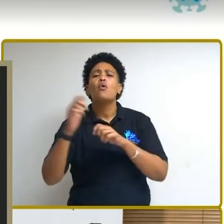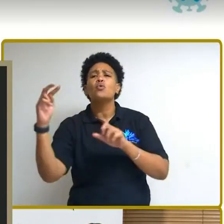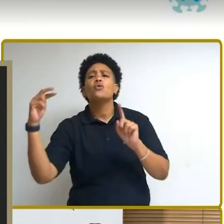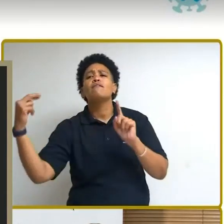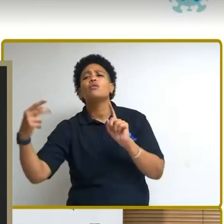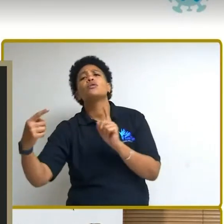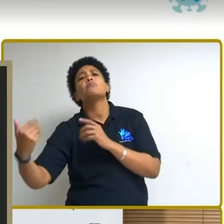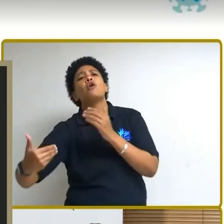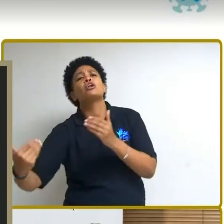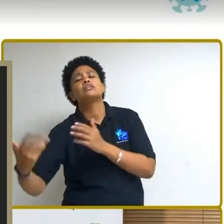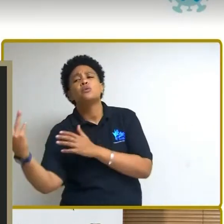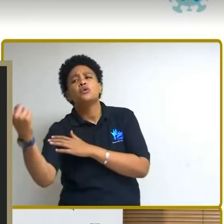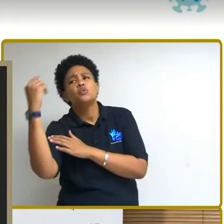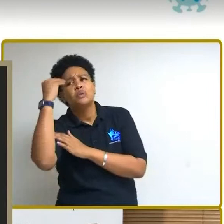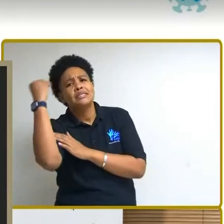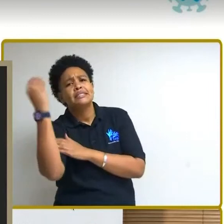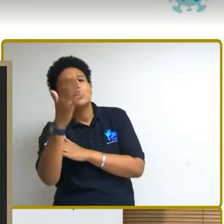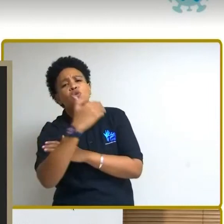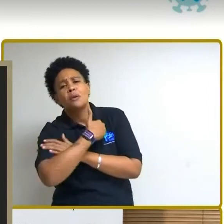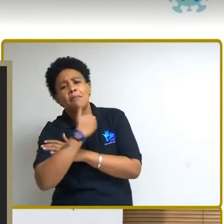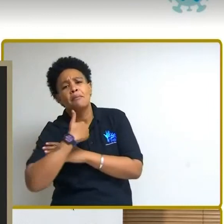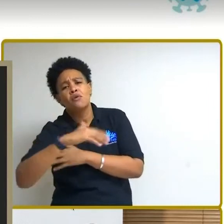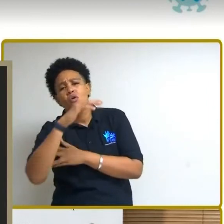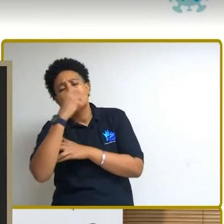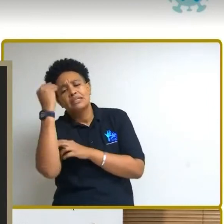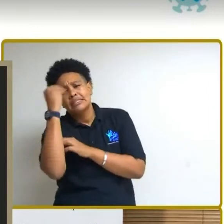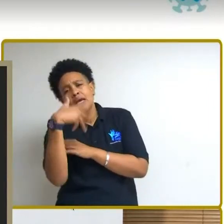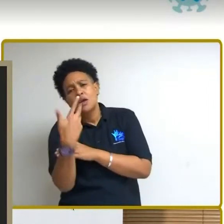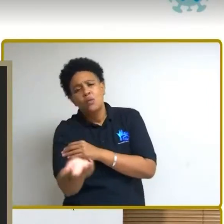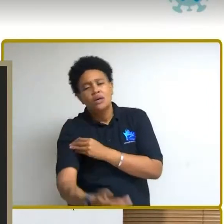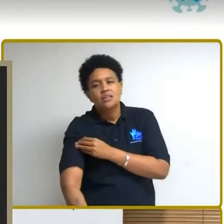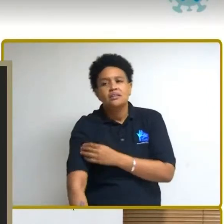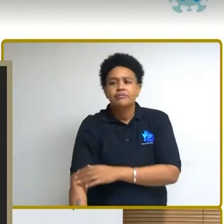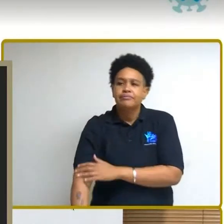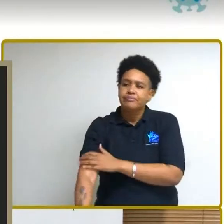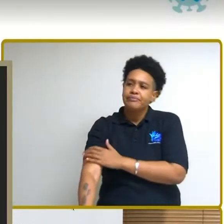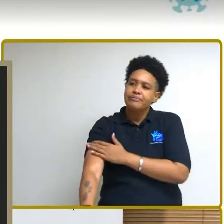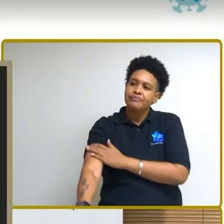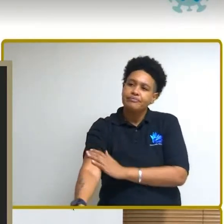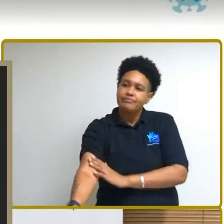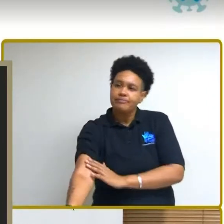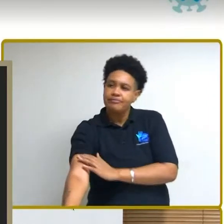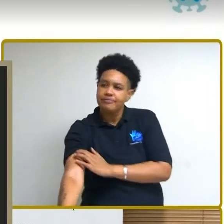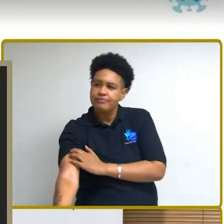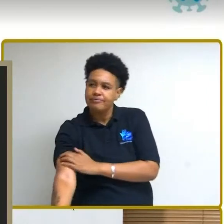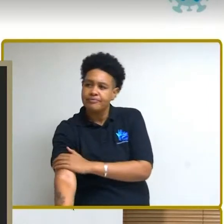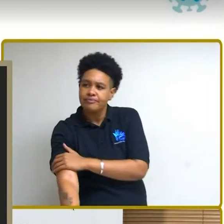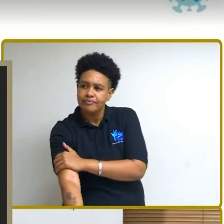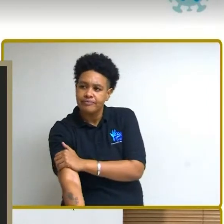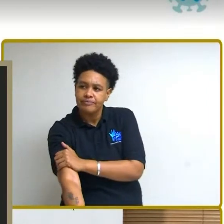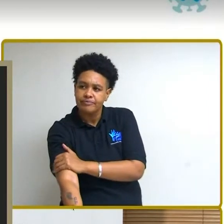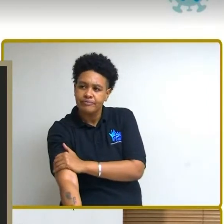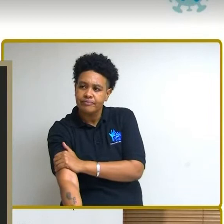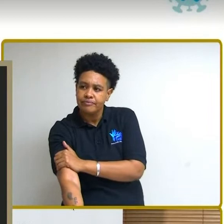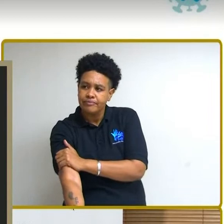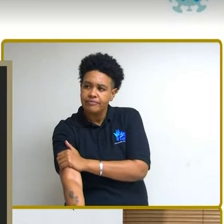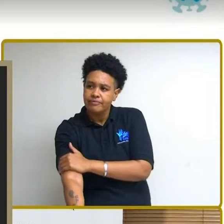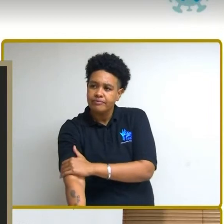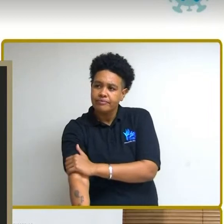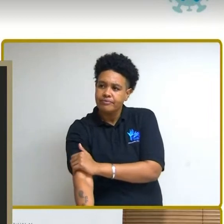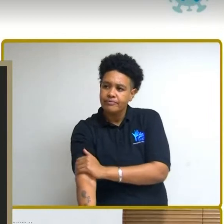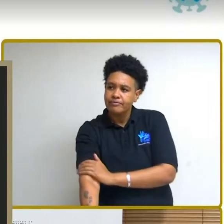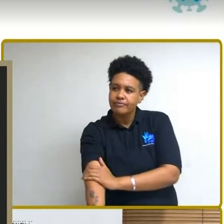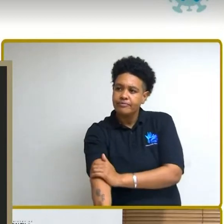view the process, and what would you say to your members? Thank you very much, Minister. Greet the CMO as well